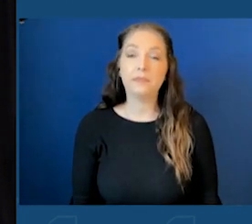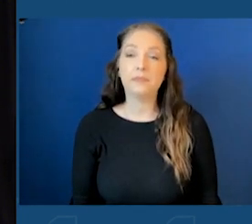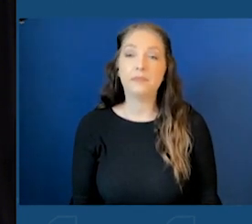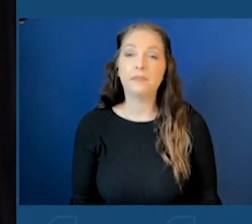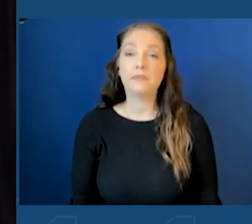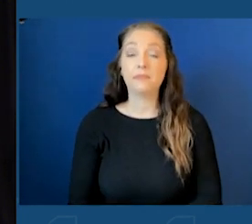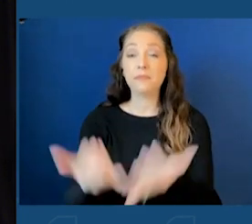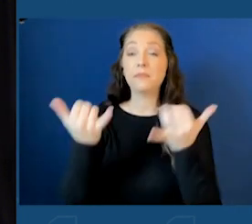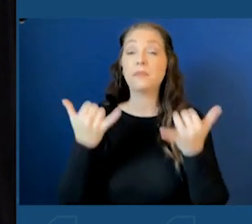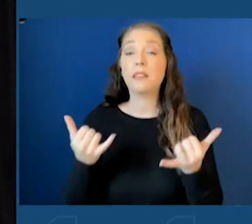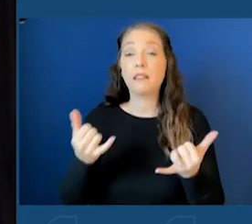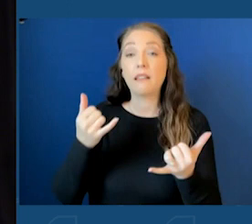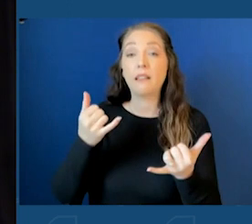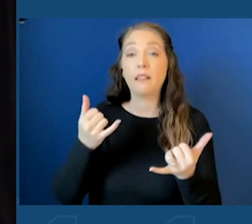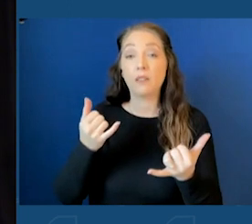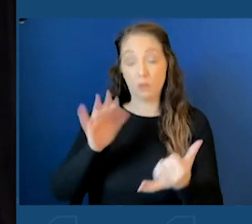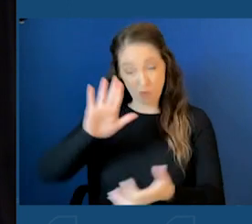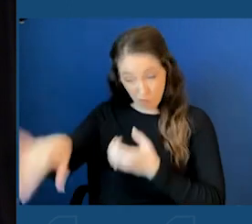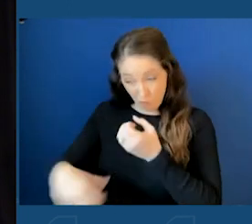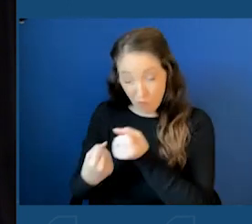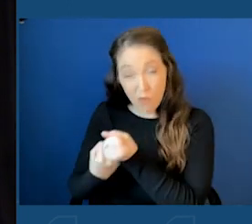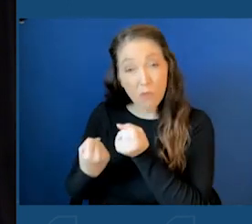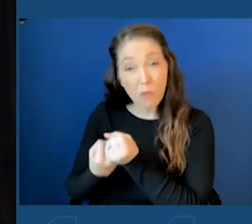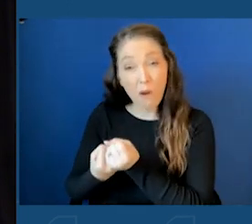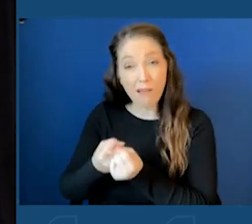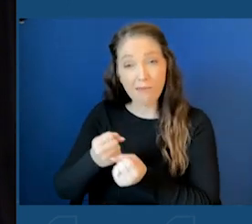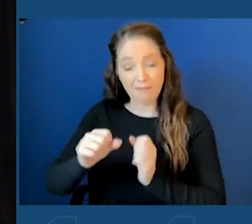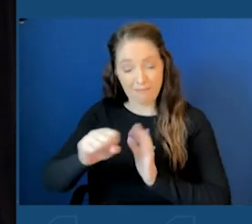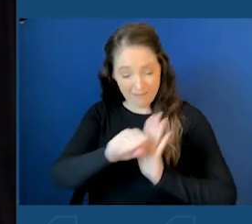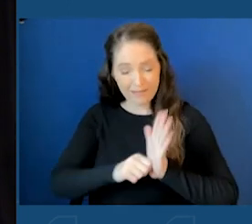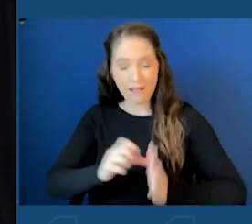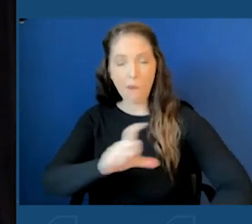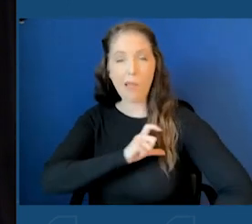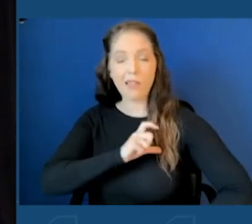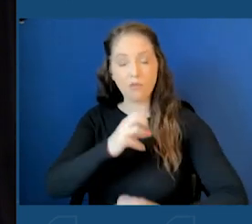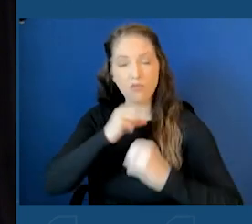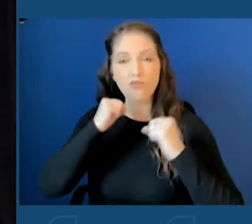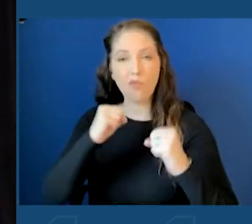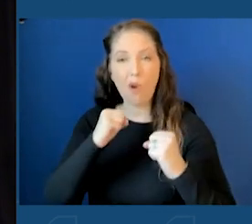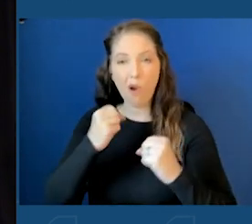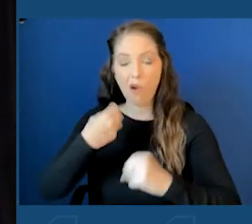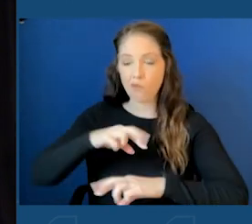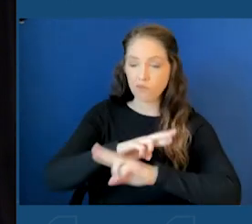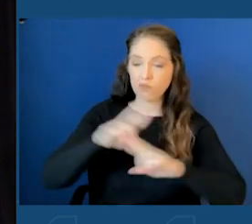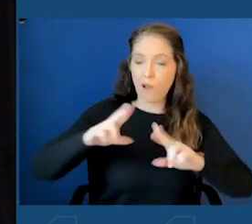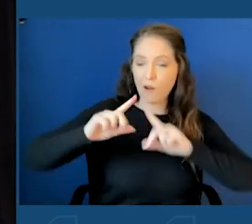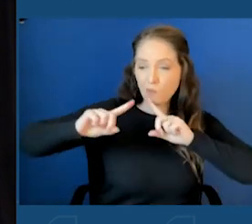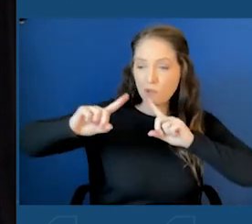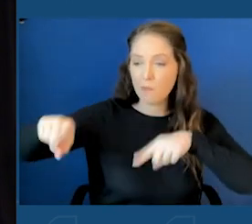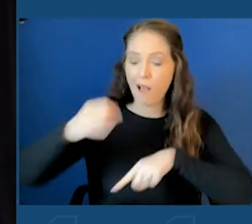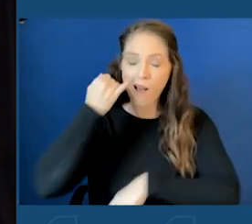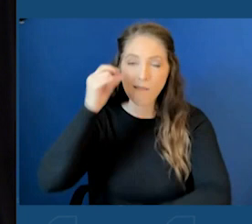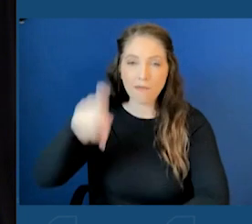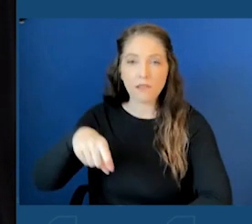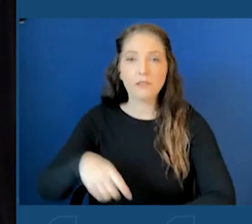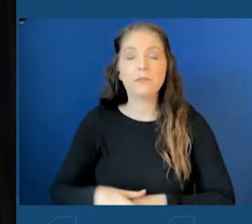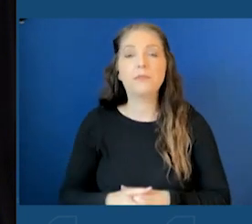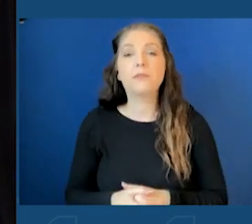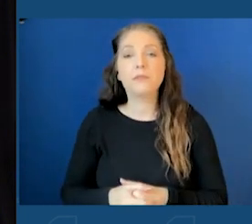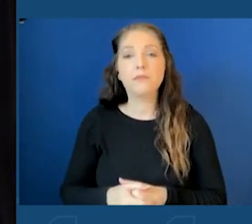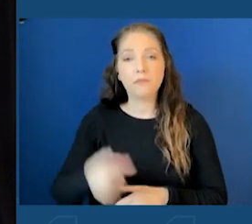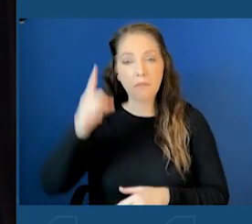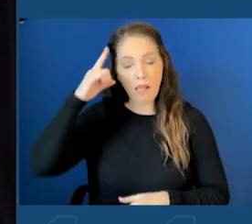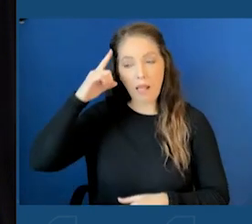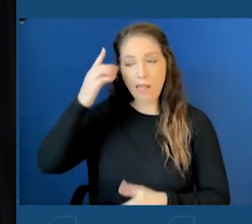Today, because of your support, the state police is strong, and we are ready to respond when New Yorkers call. I thank the governor for